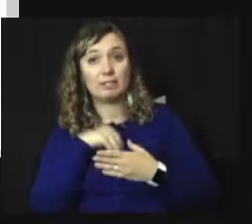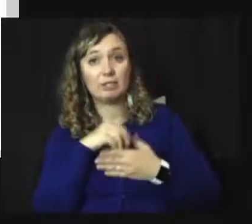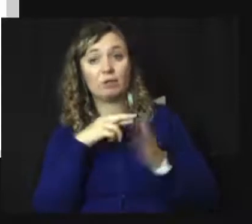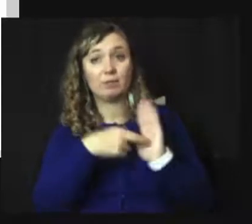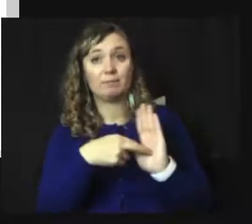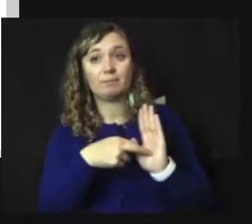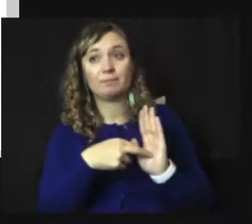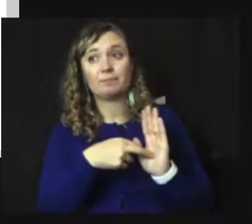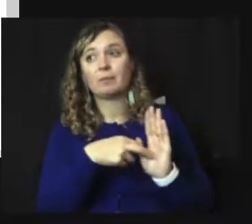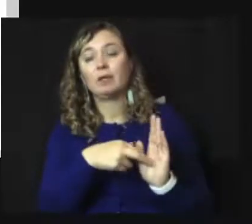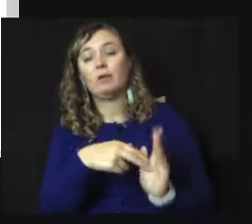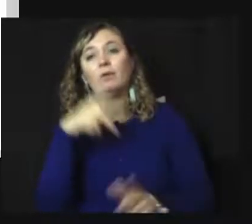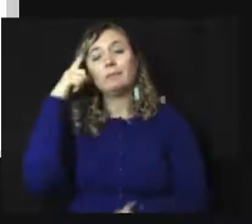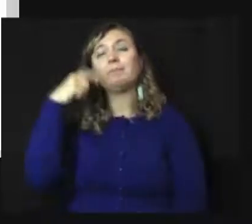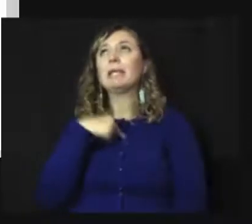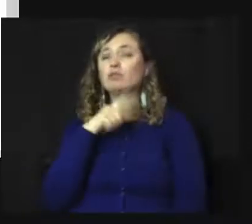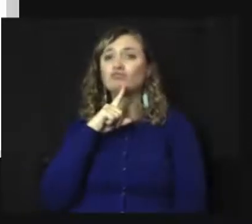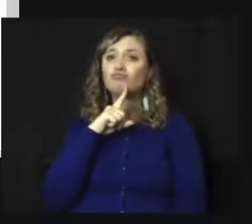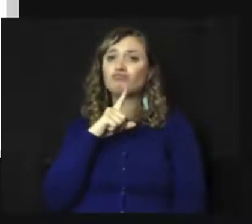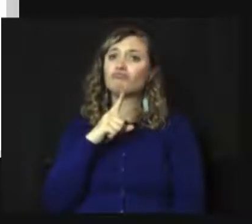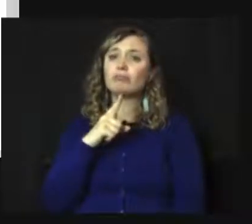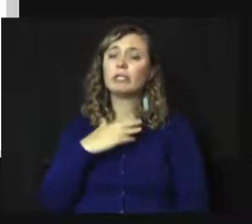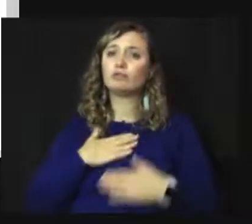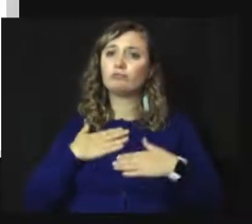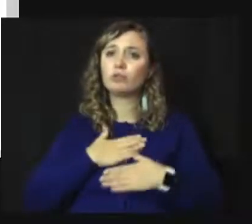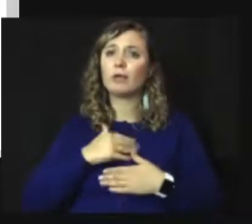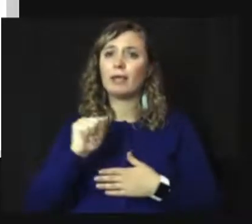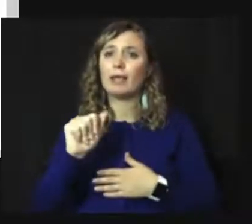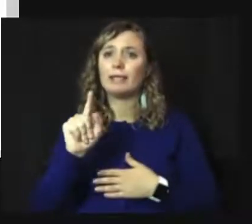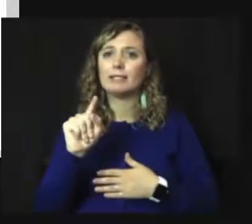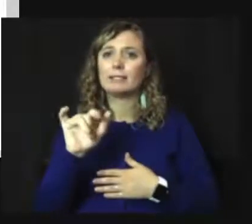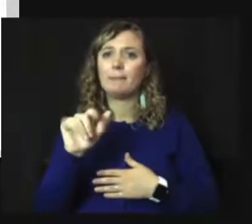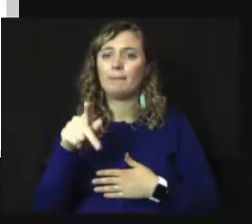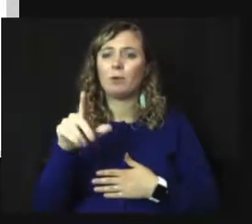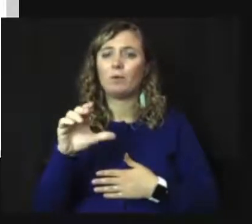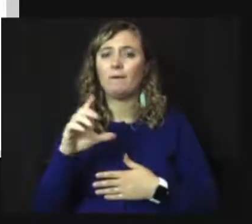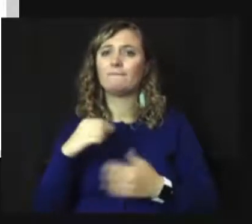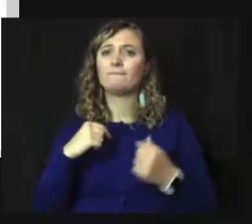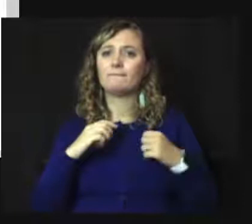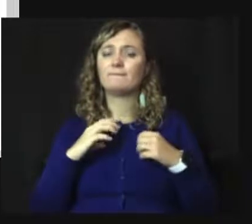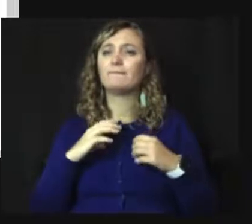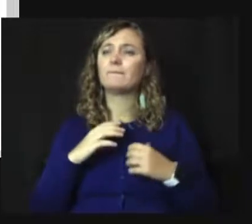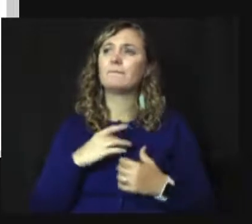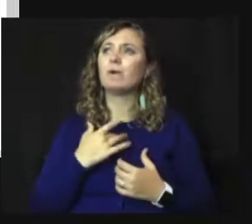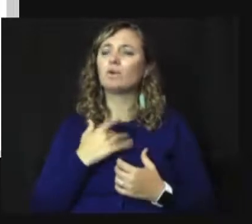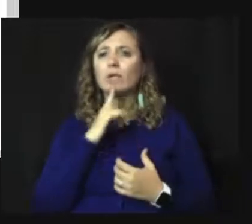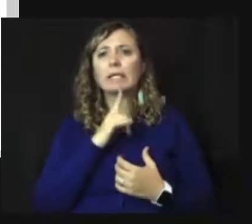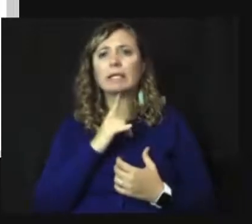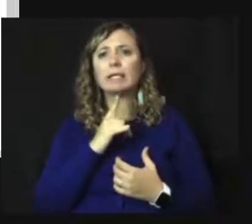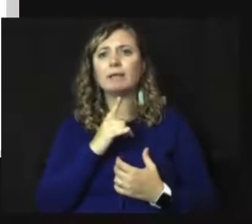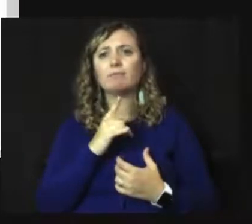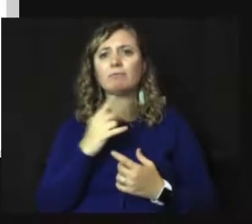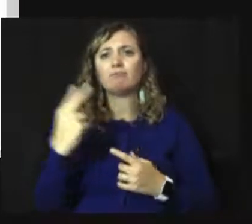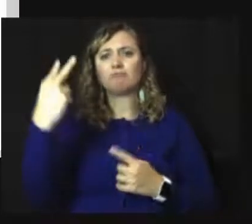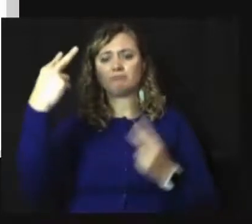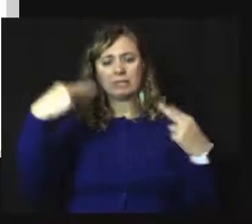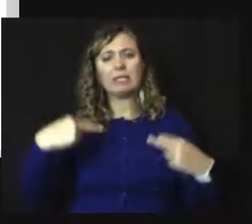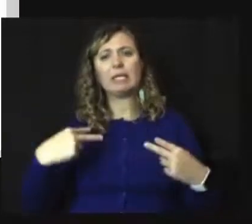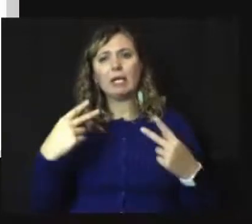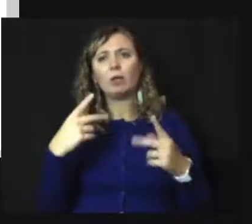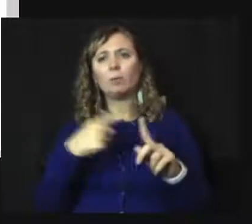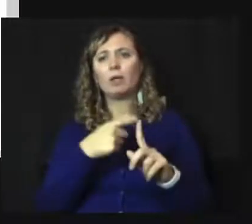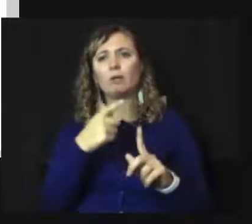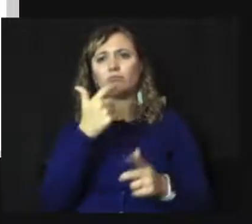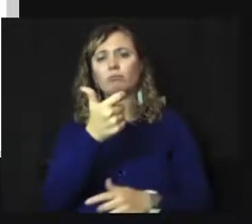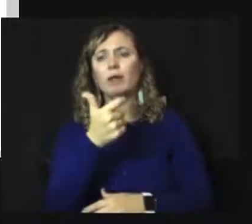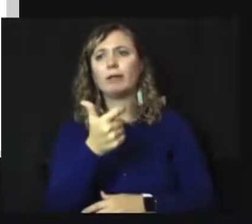Atypical. I felt very seen when I watched it. Interesting characters. There's actually a lot of shows on this list that I